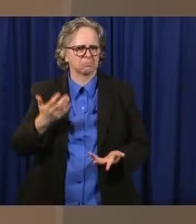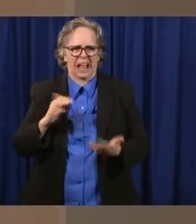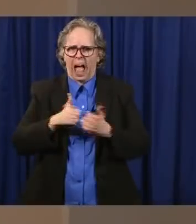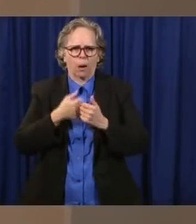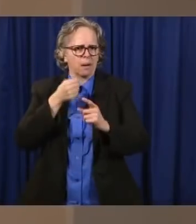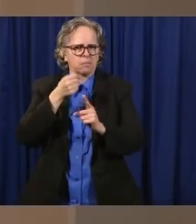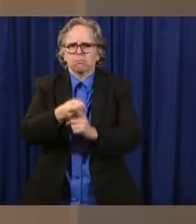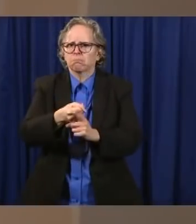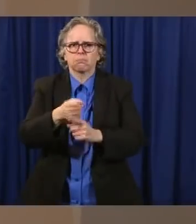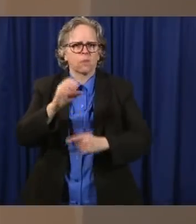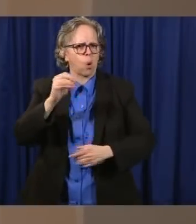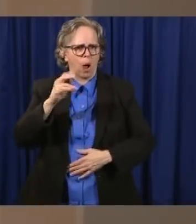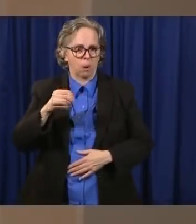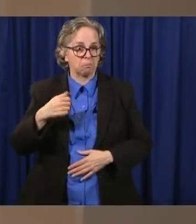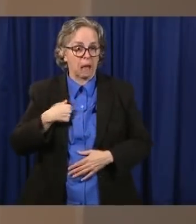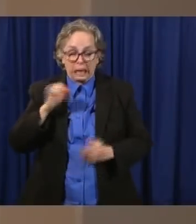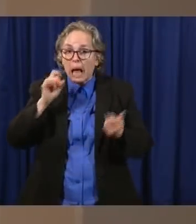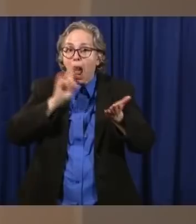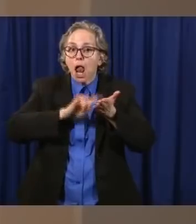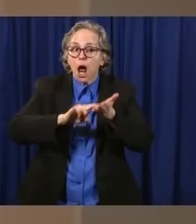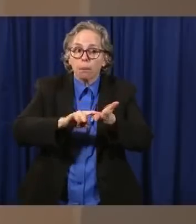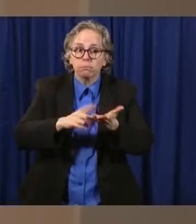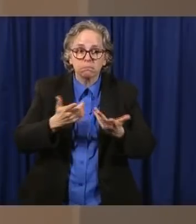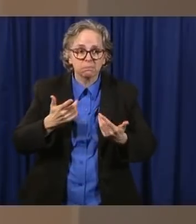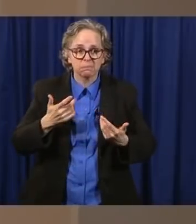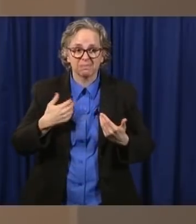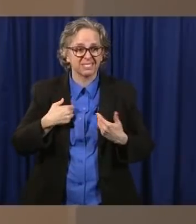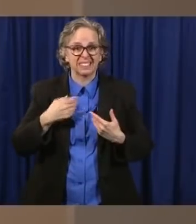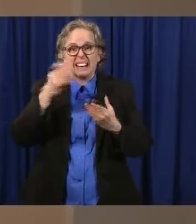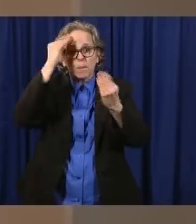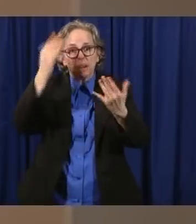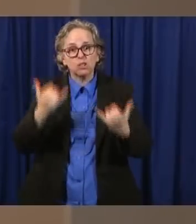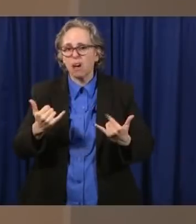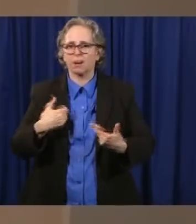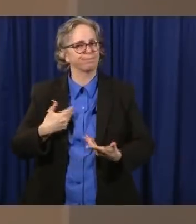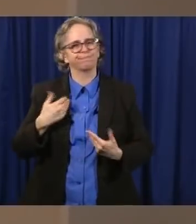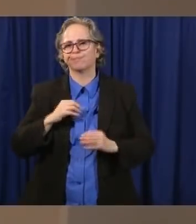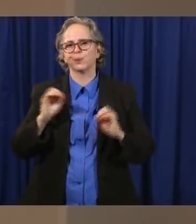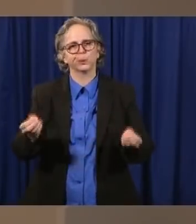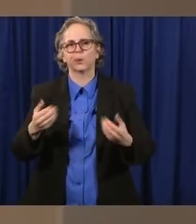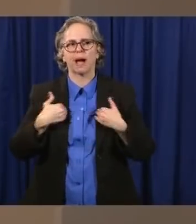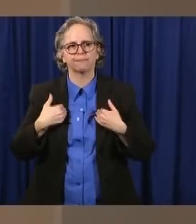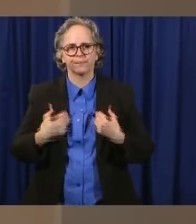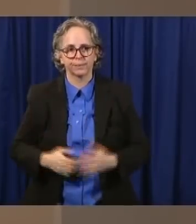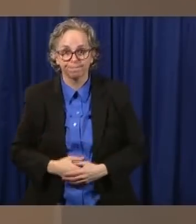Ohio. We certainly can look into it, but just don't have any information on it right now.